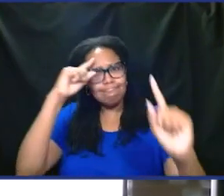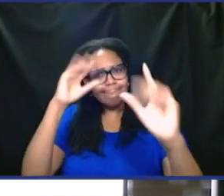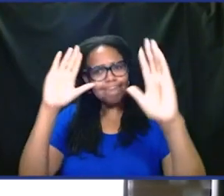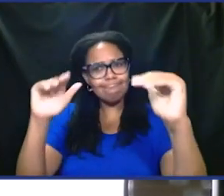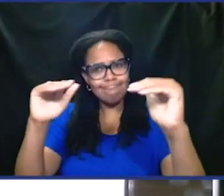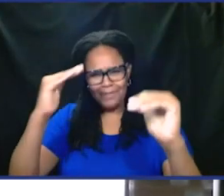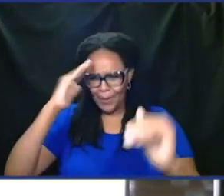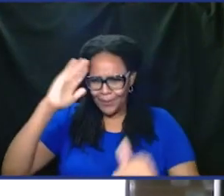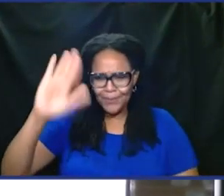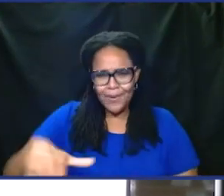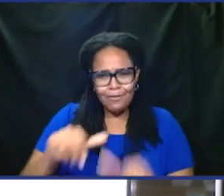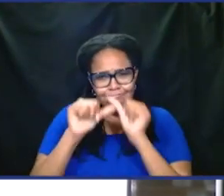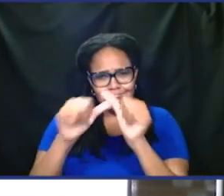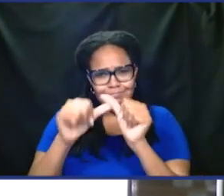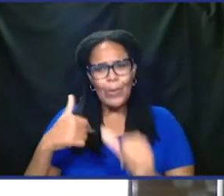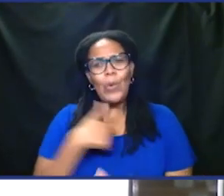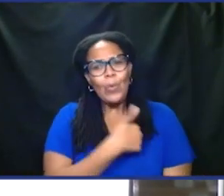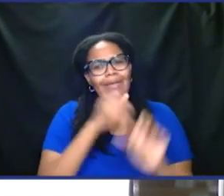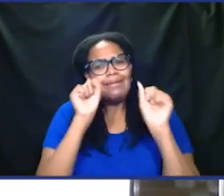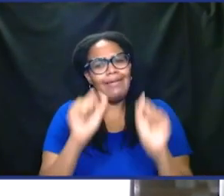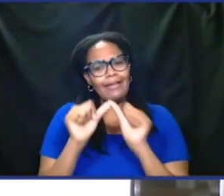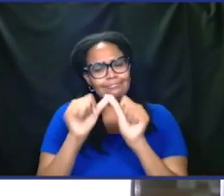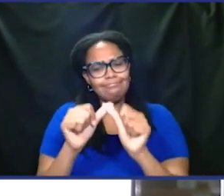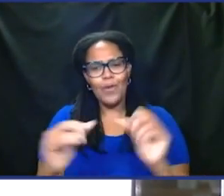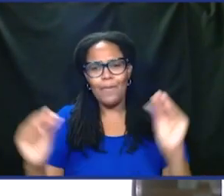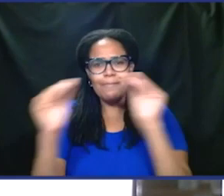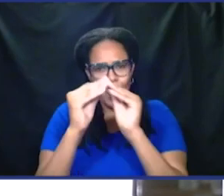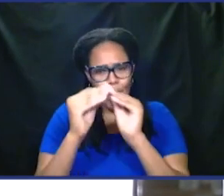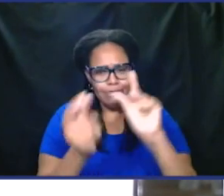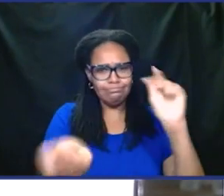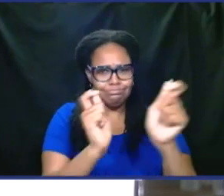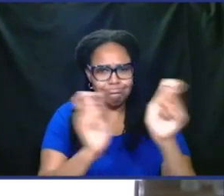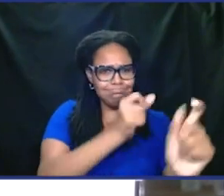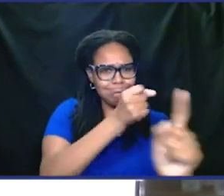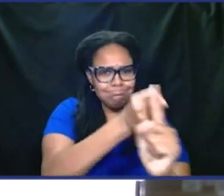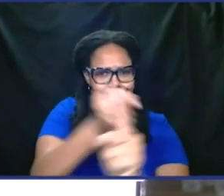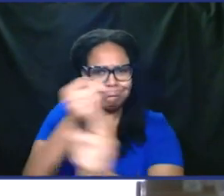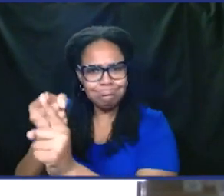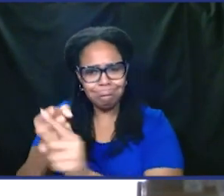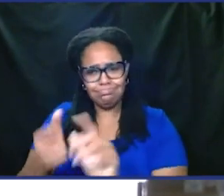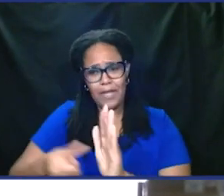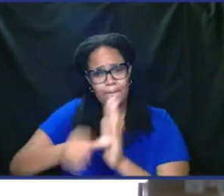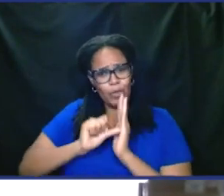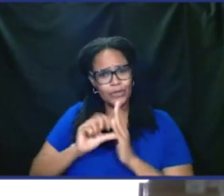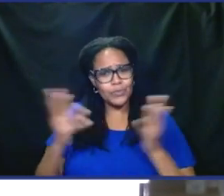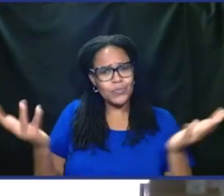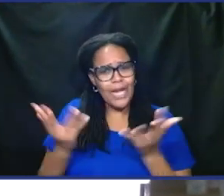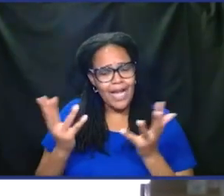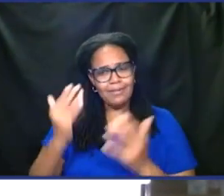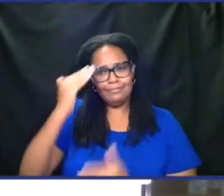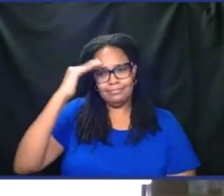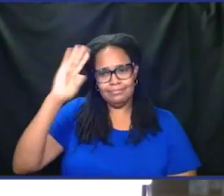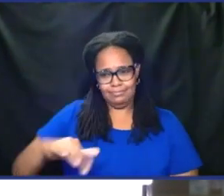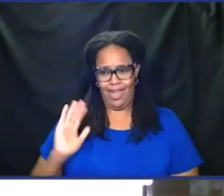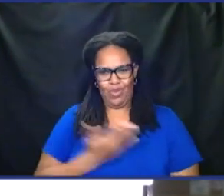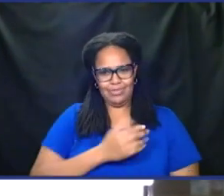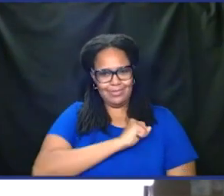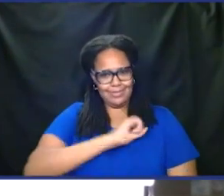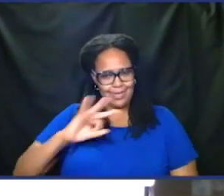together we can do even more. What's impressed me to no end is how much more Americares staff is